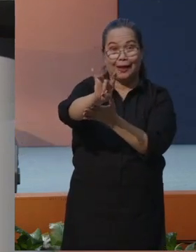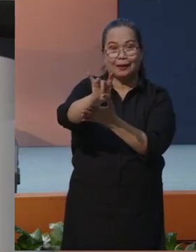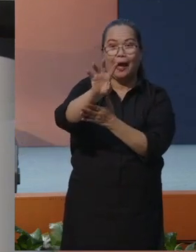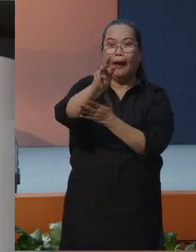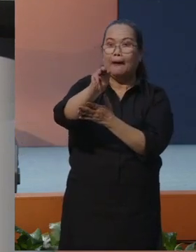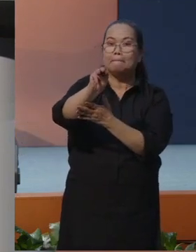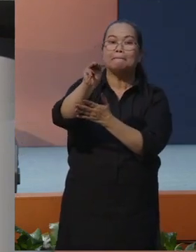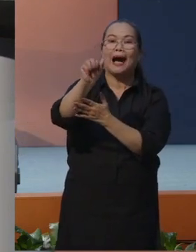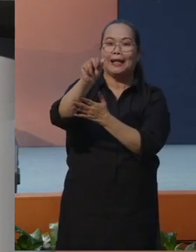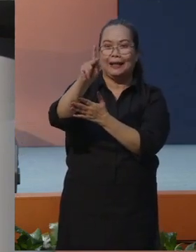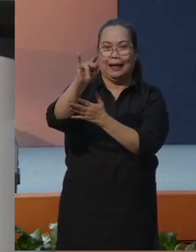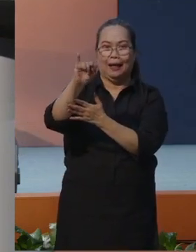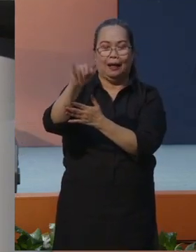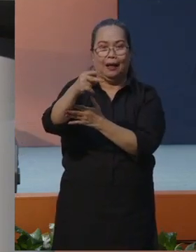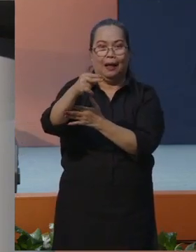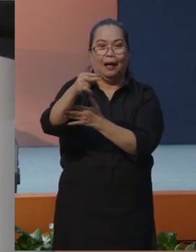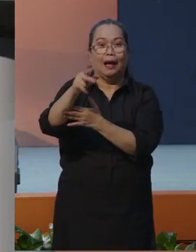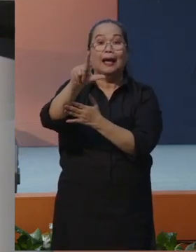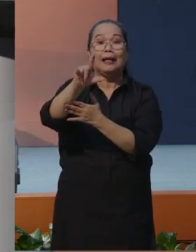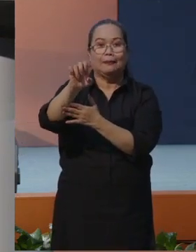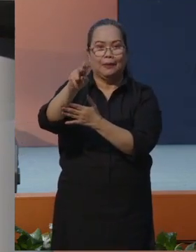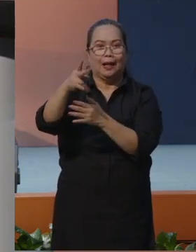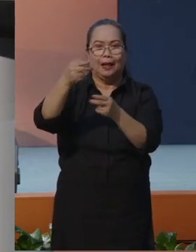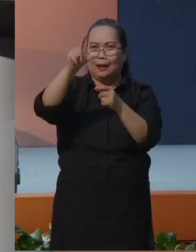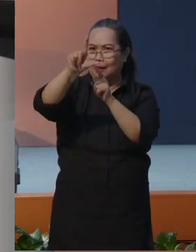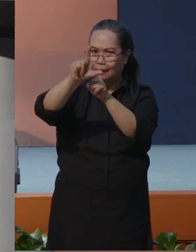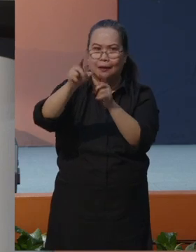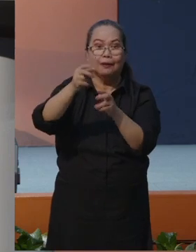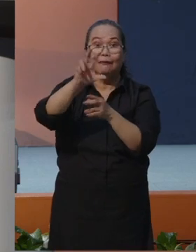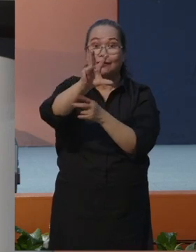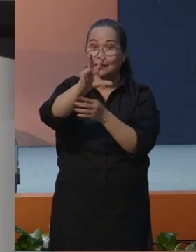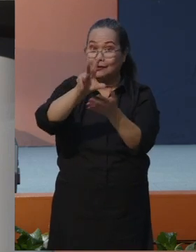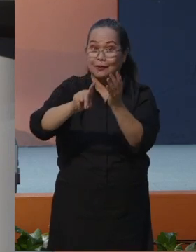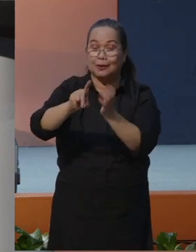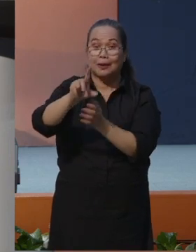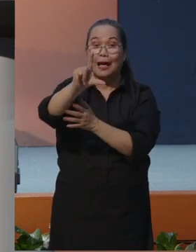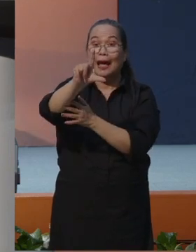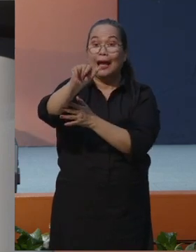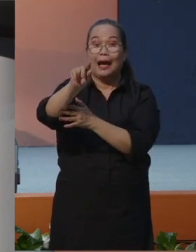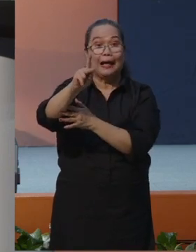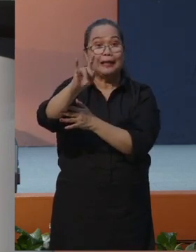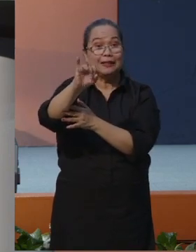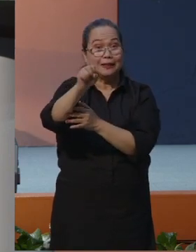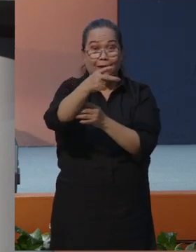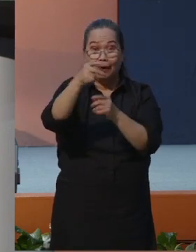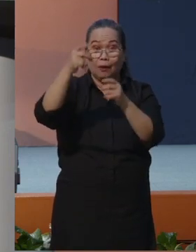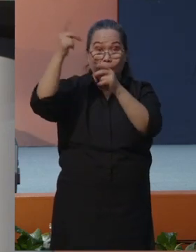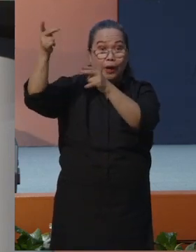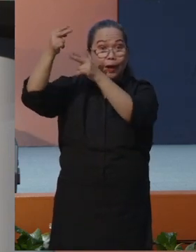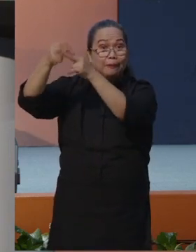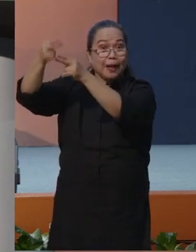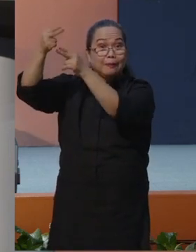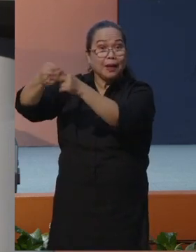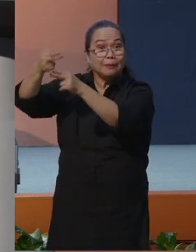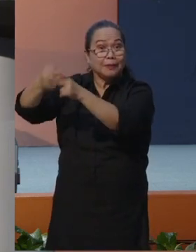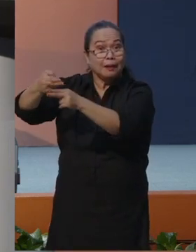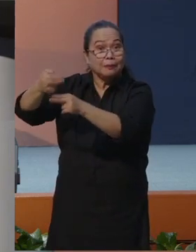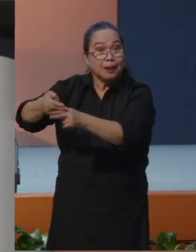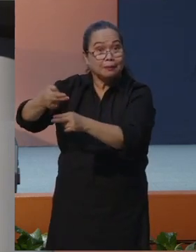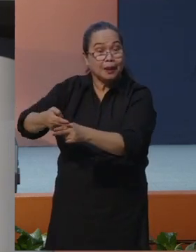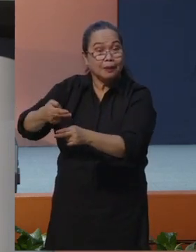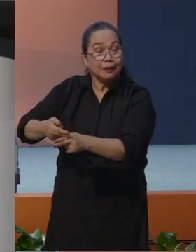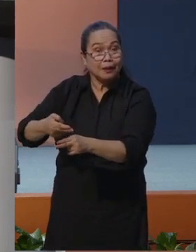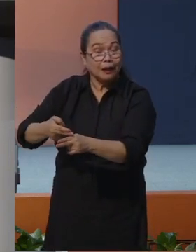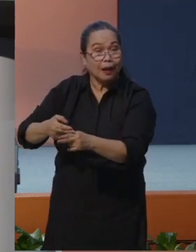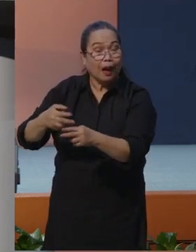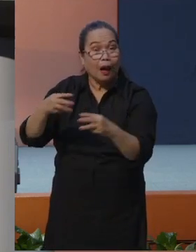verse 29, Libna. Sa verse 31, Lachish. Sa verse 33, merong sumabit